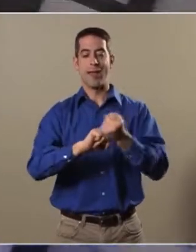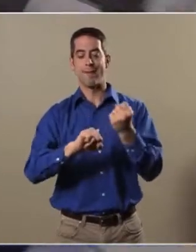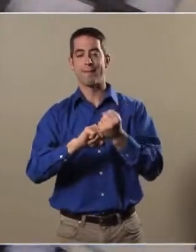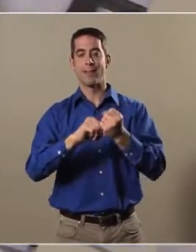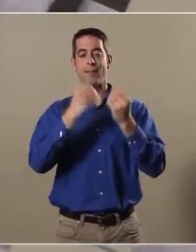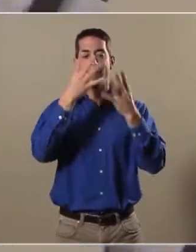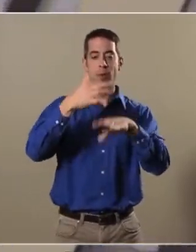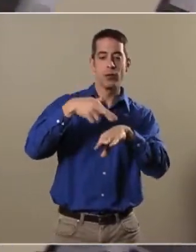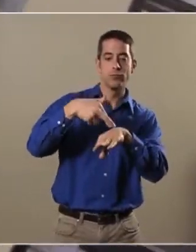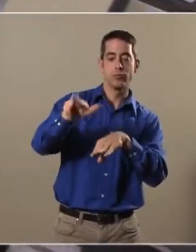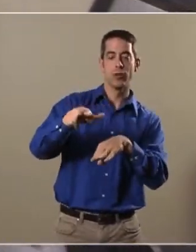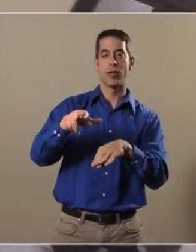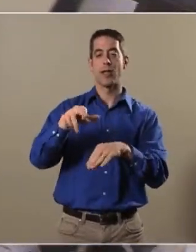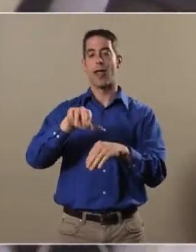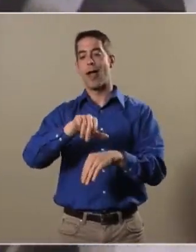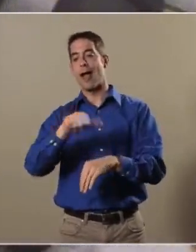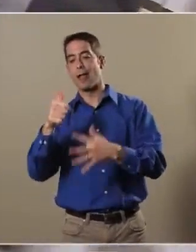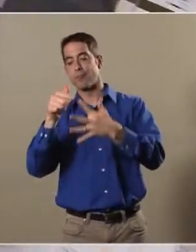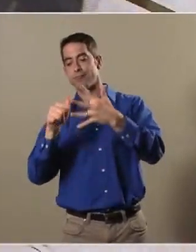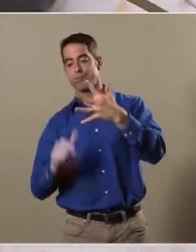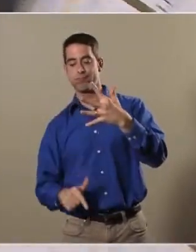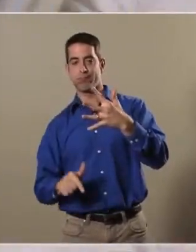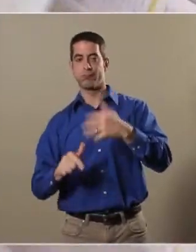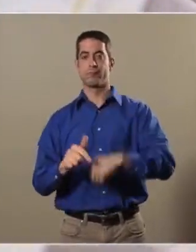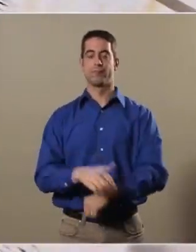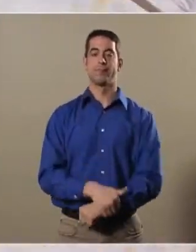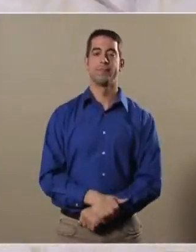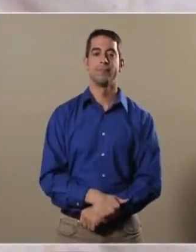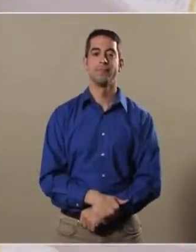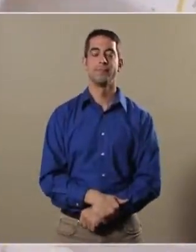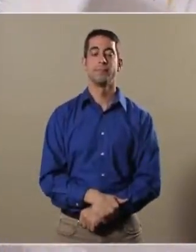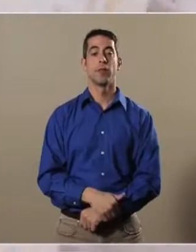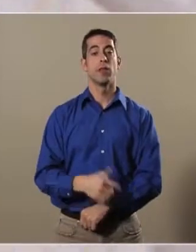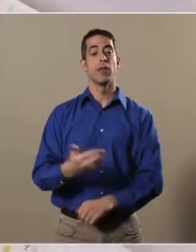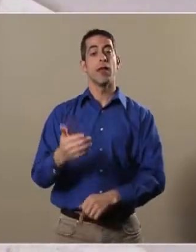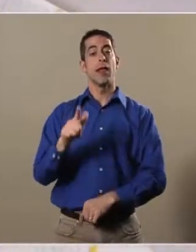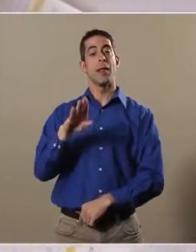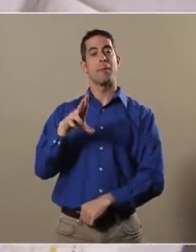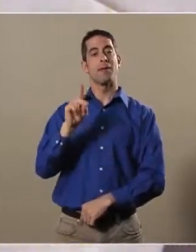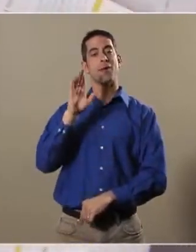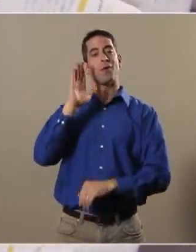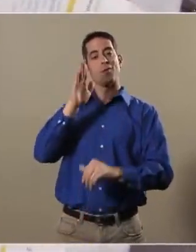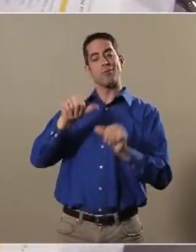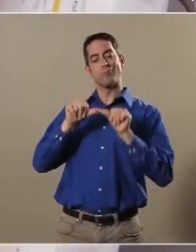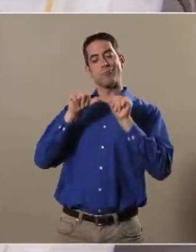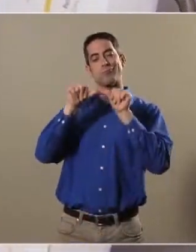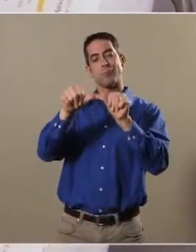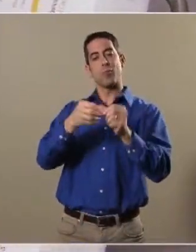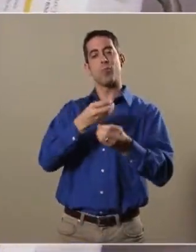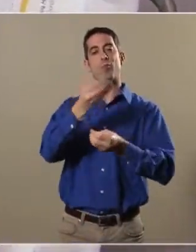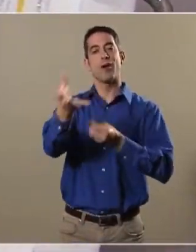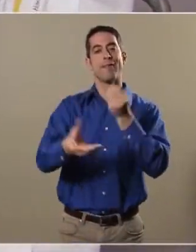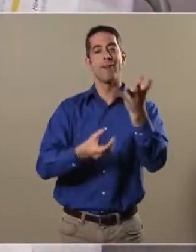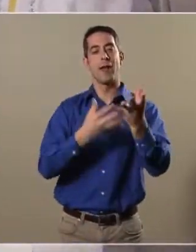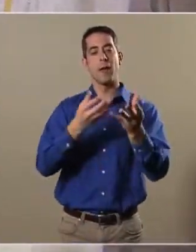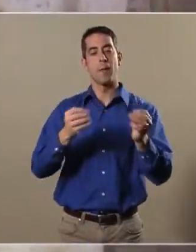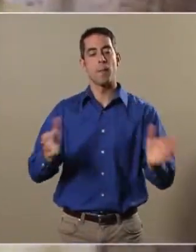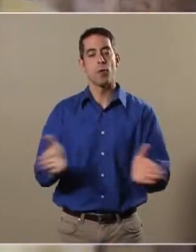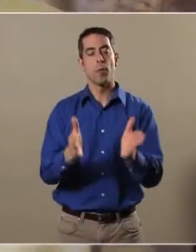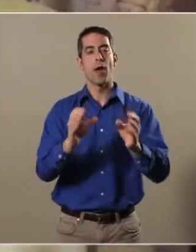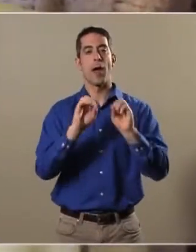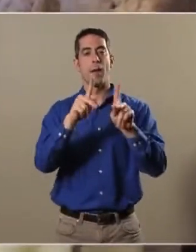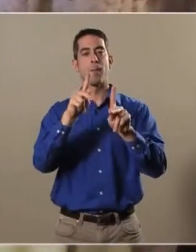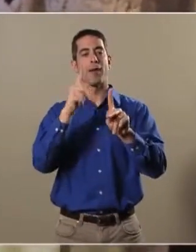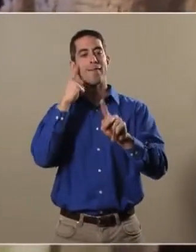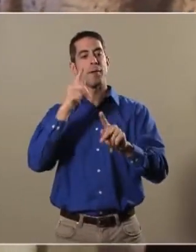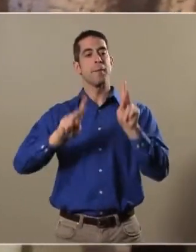services. We can continue our mission of providing and promoting opportunities that empower people with disabilities to achieve their potential. For the